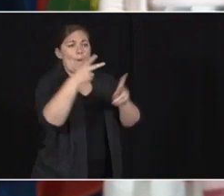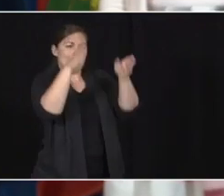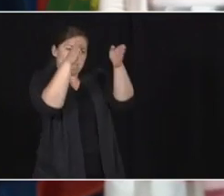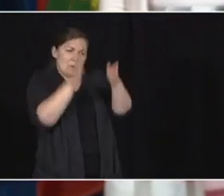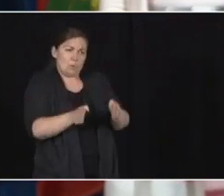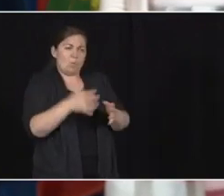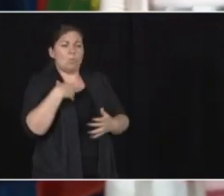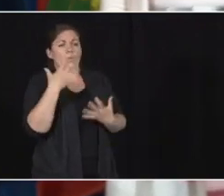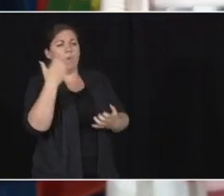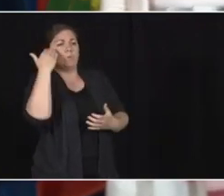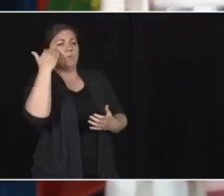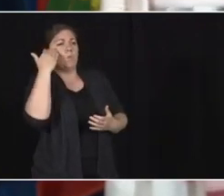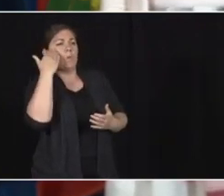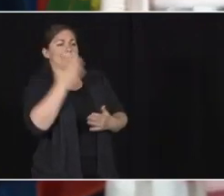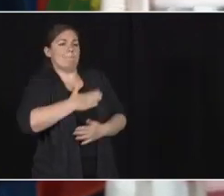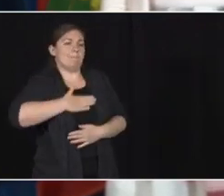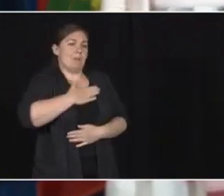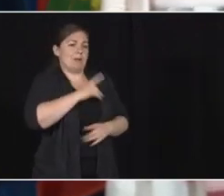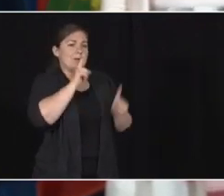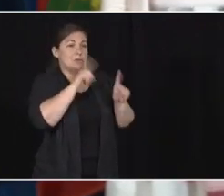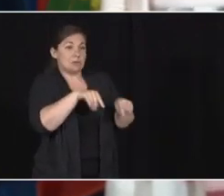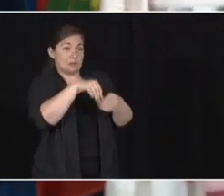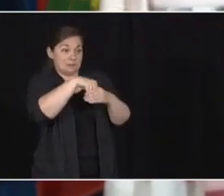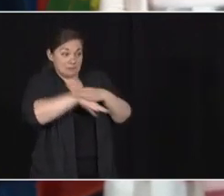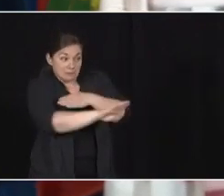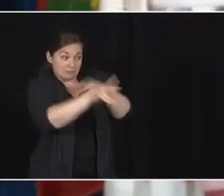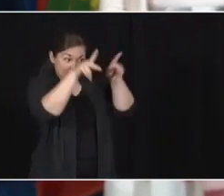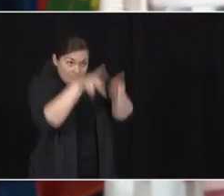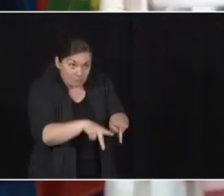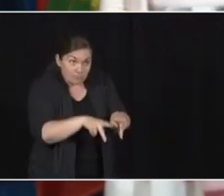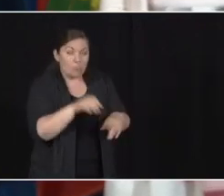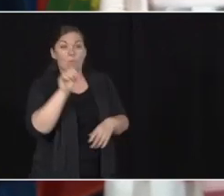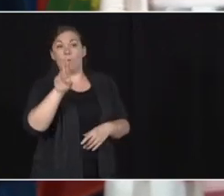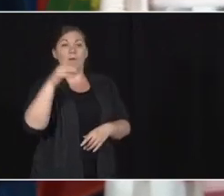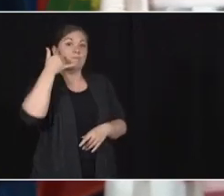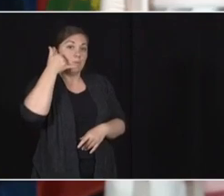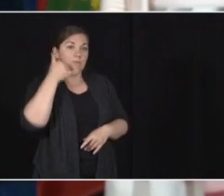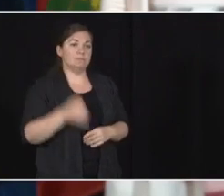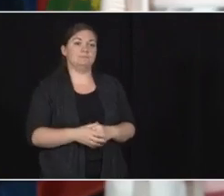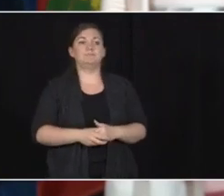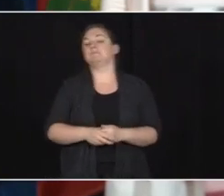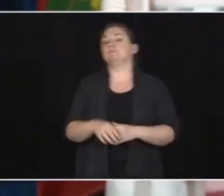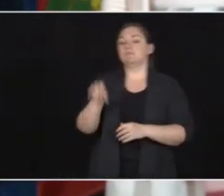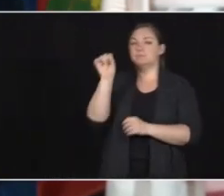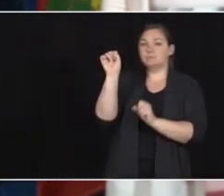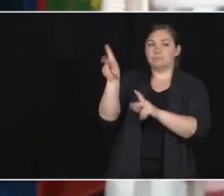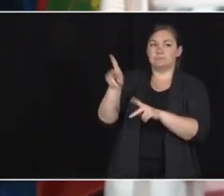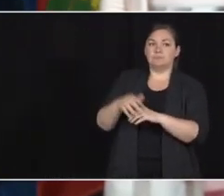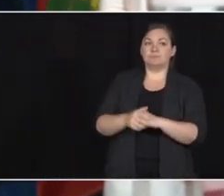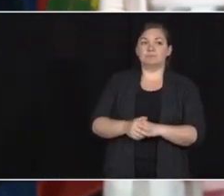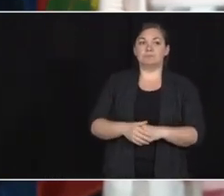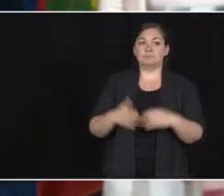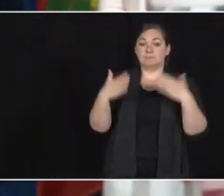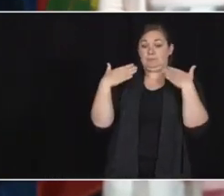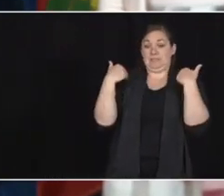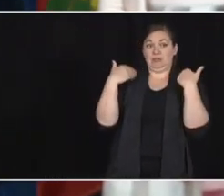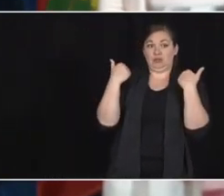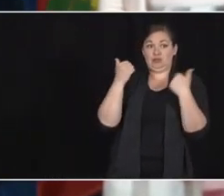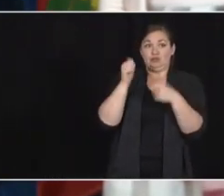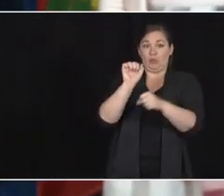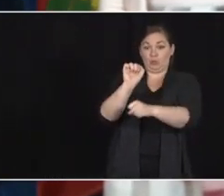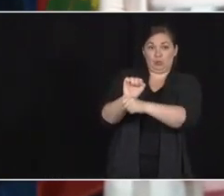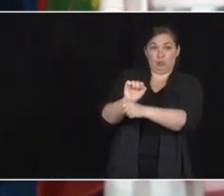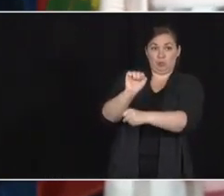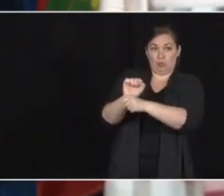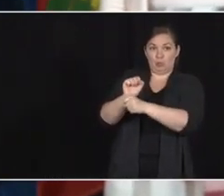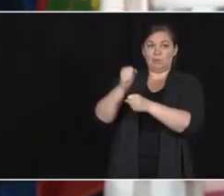last piece is answered, please. So I think, let me address the last piece first. So it was the Ministry of Labour that was doing inspections by phone